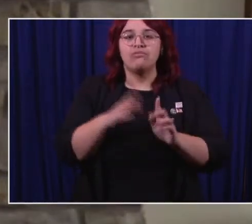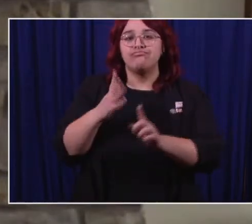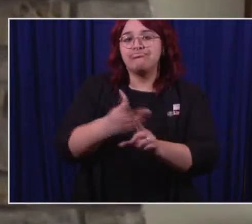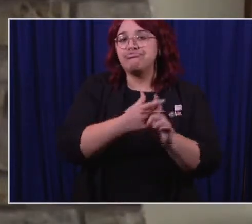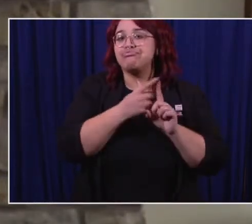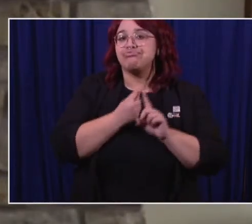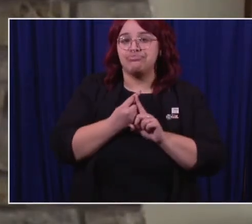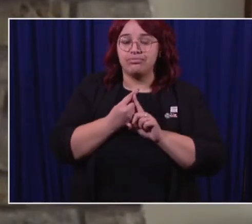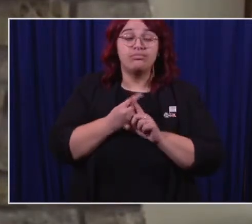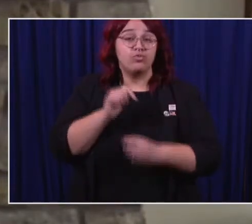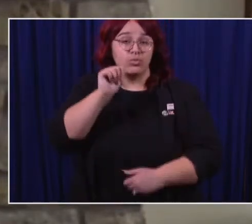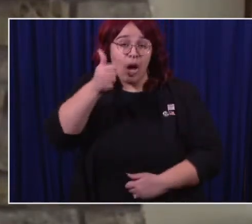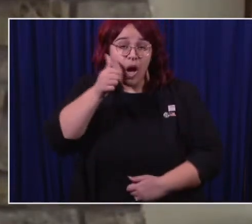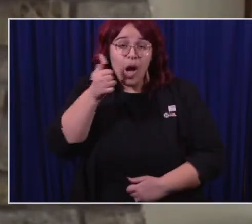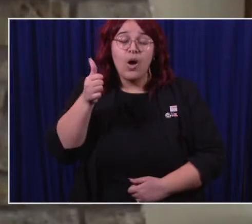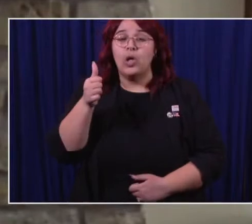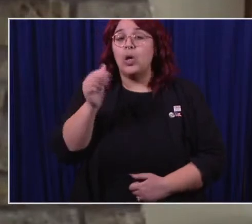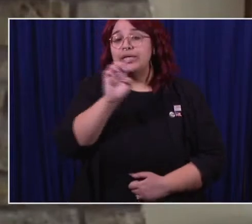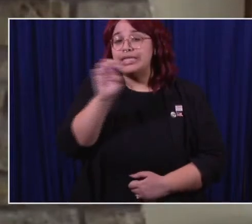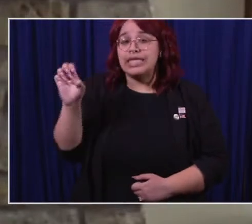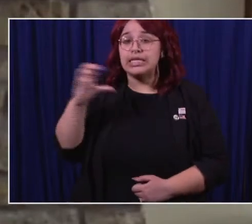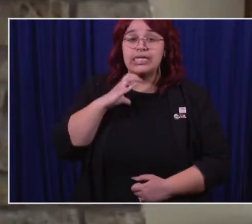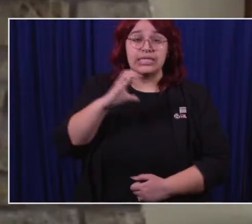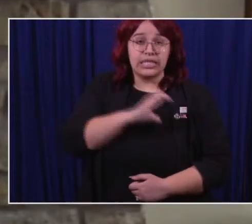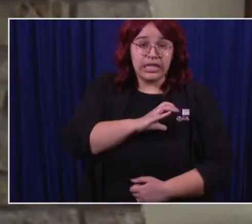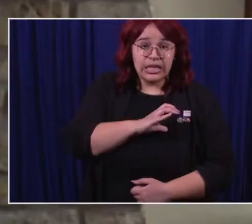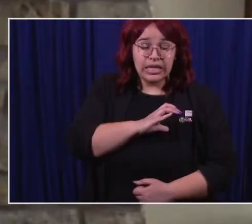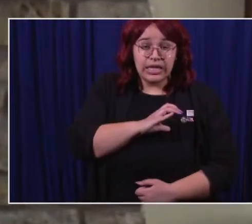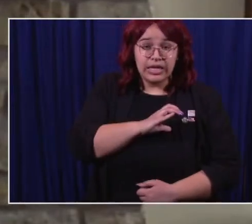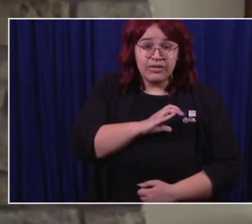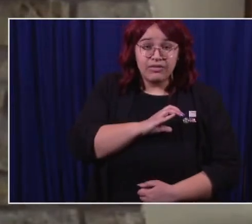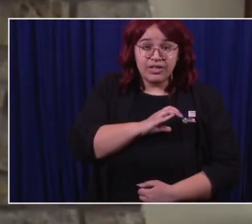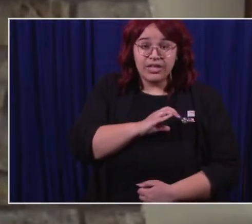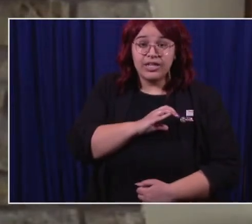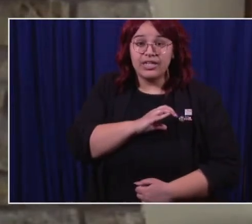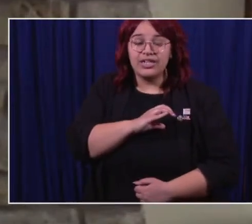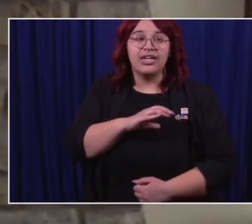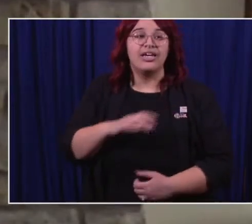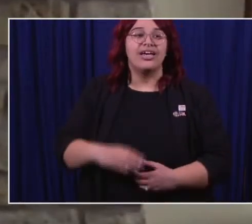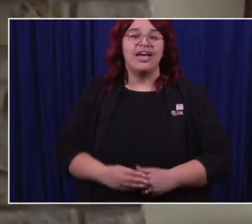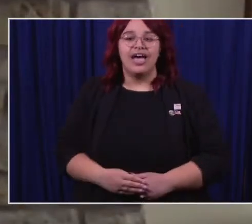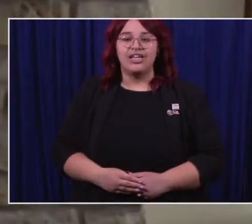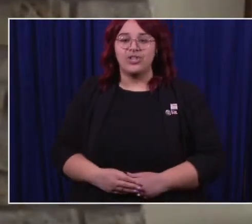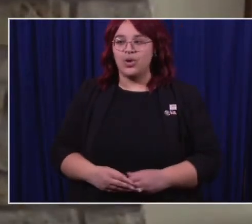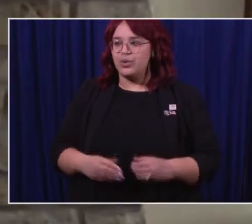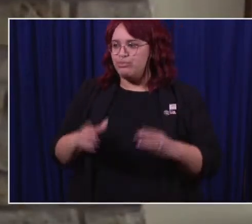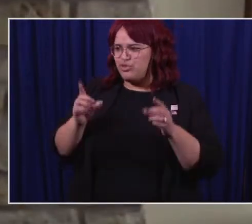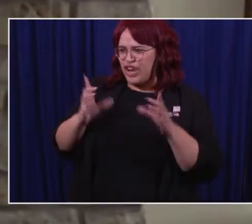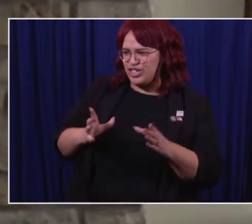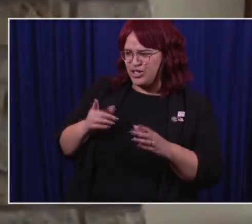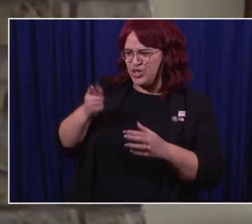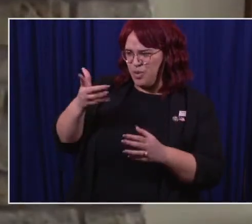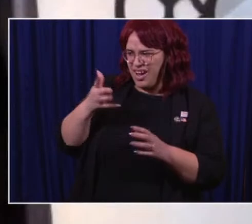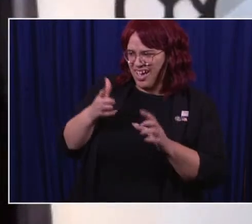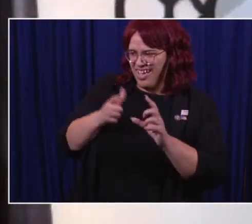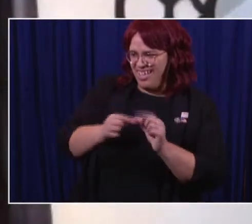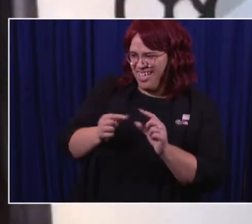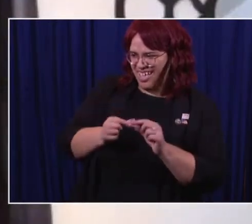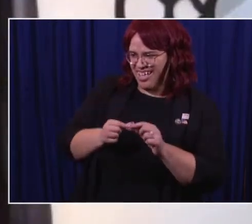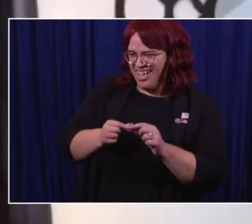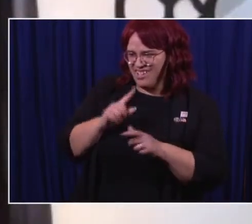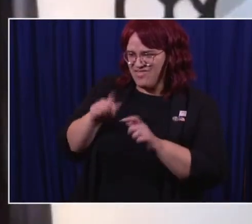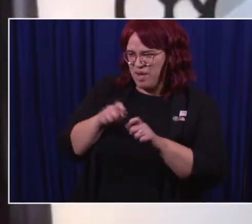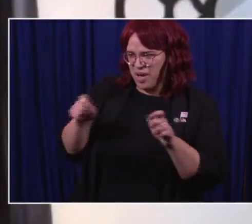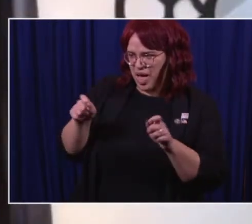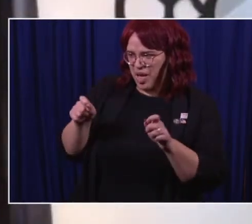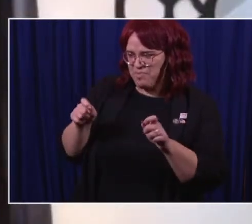East Cleveland and other places. Director, I'm getting the hook here. You want to just finish up on what else we're doing, and then